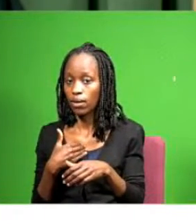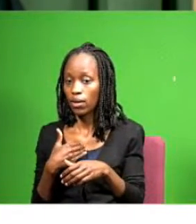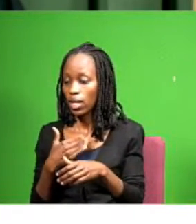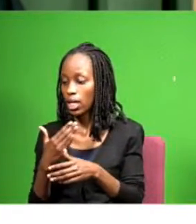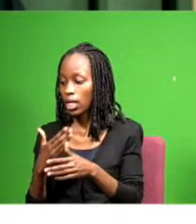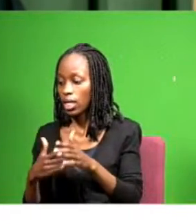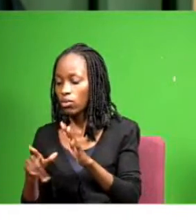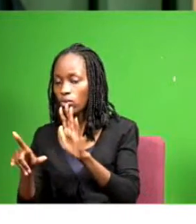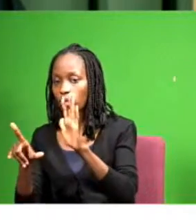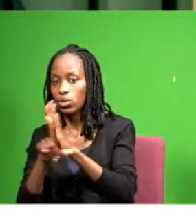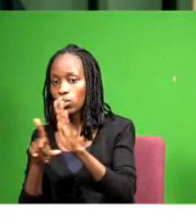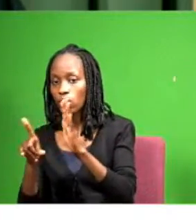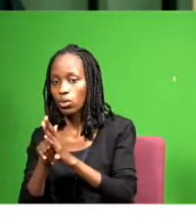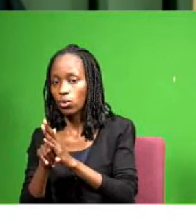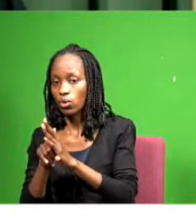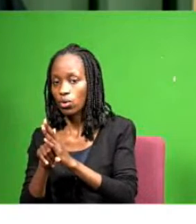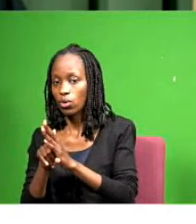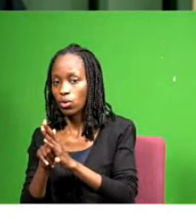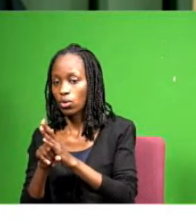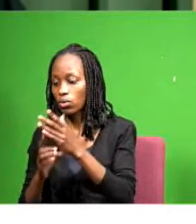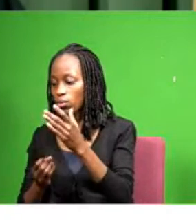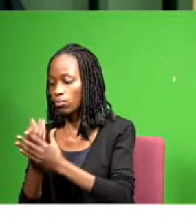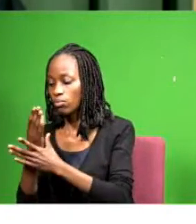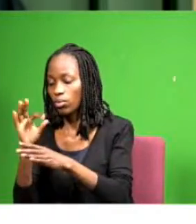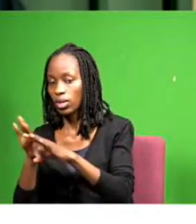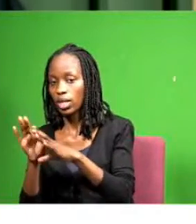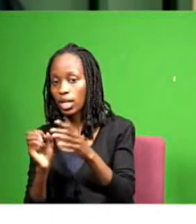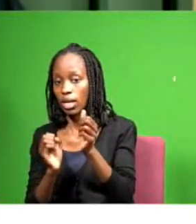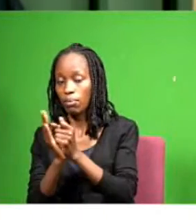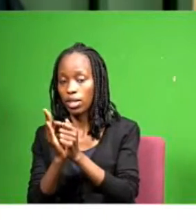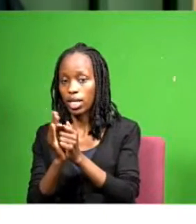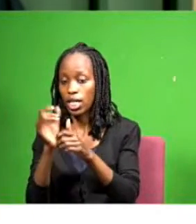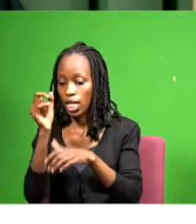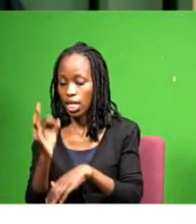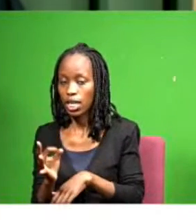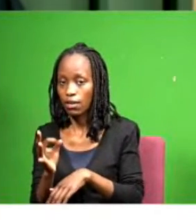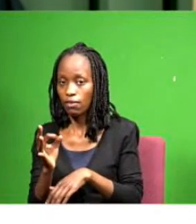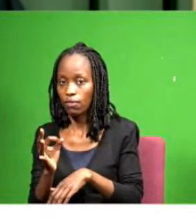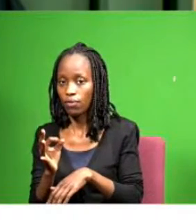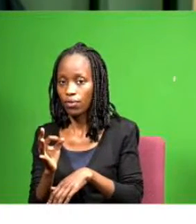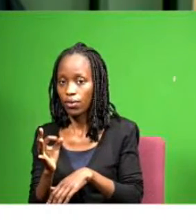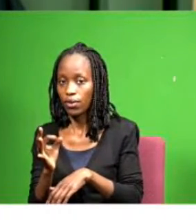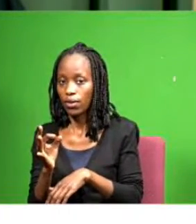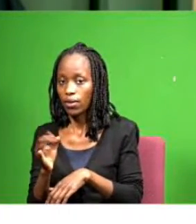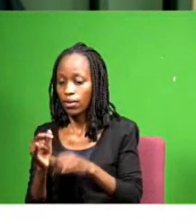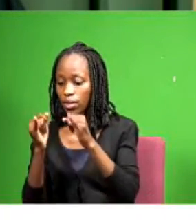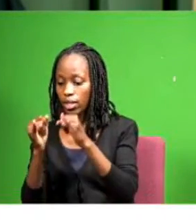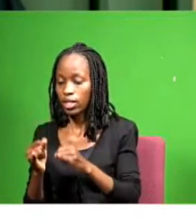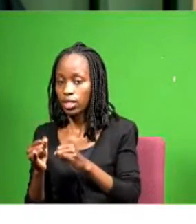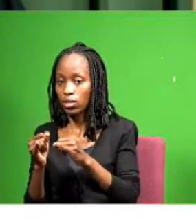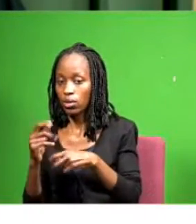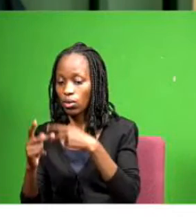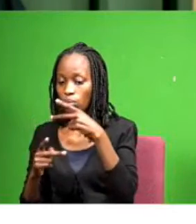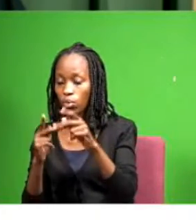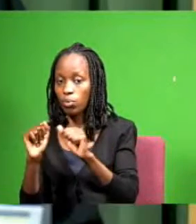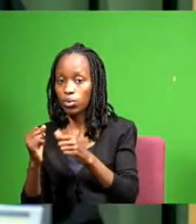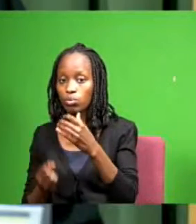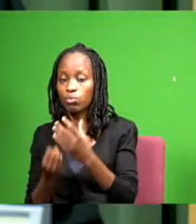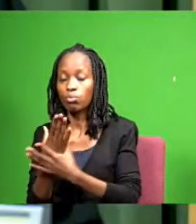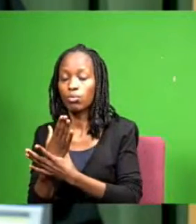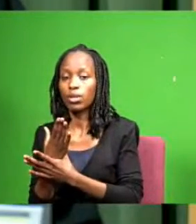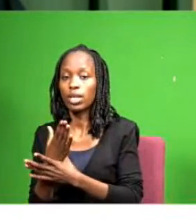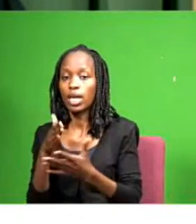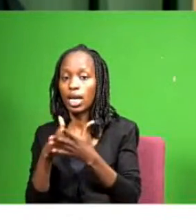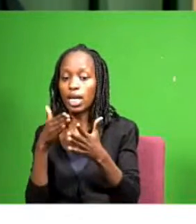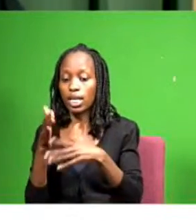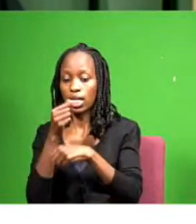legal framework on conduct of referenda. Number 13, whether civil proceedings can be instituted against a sitting